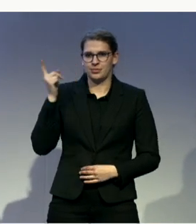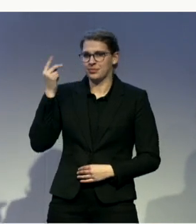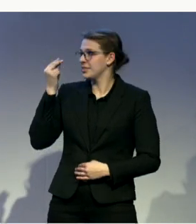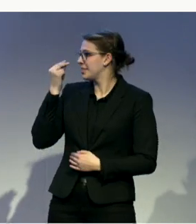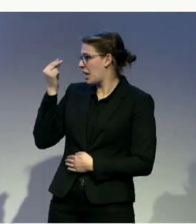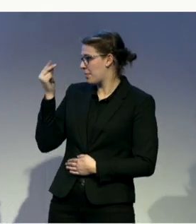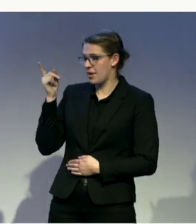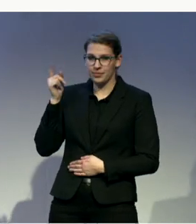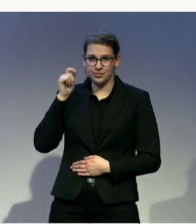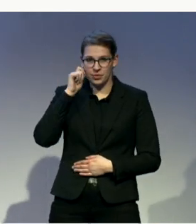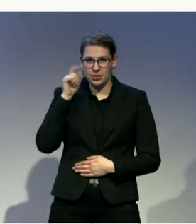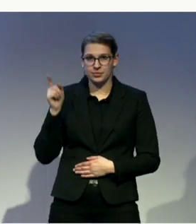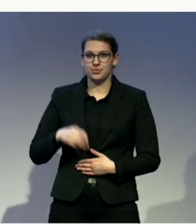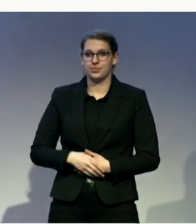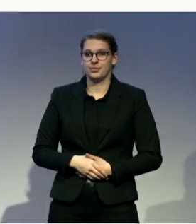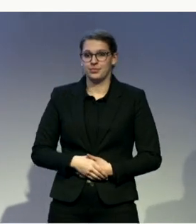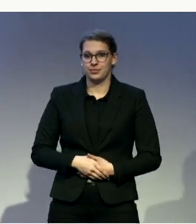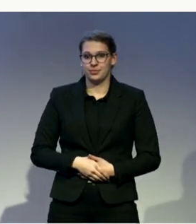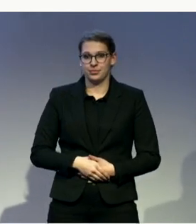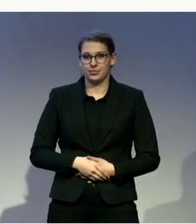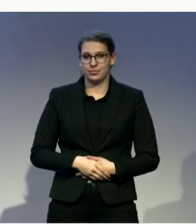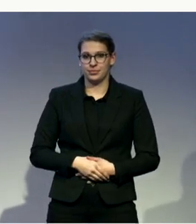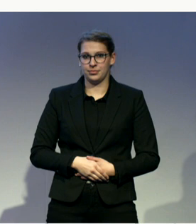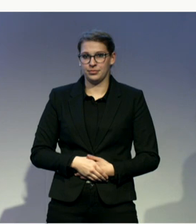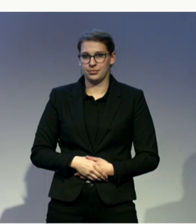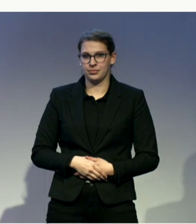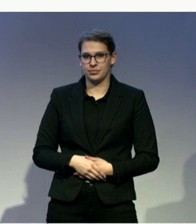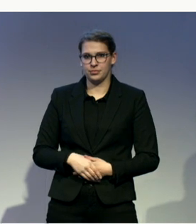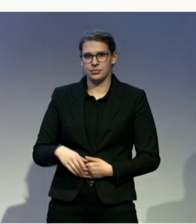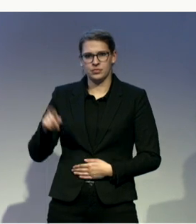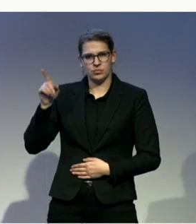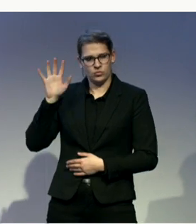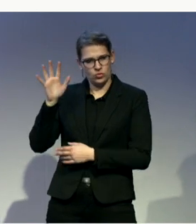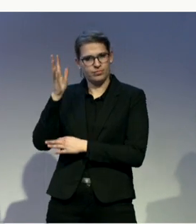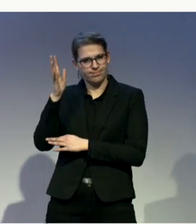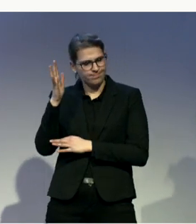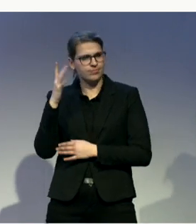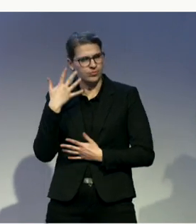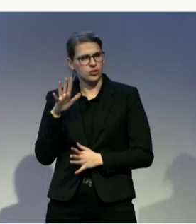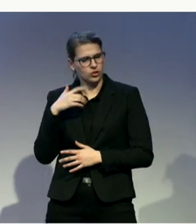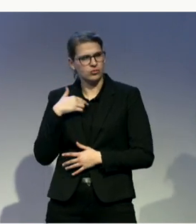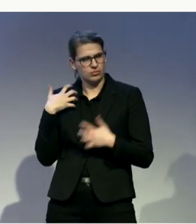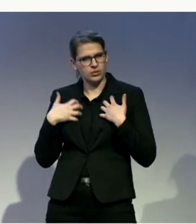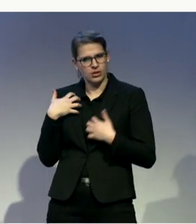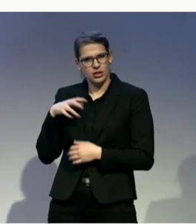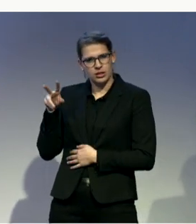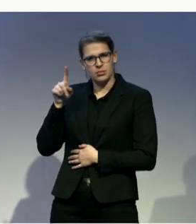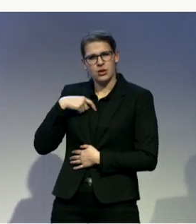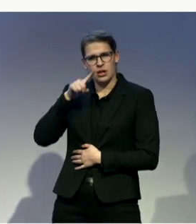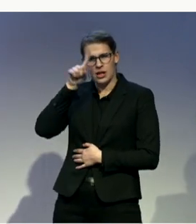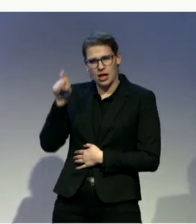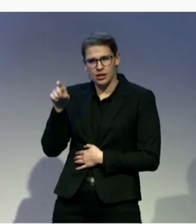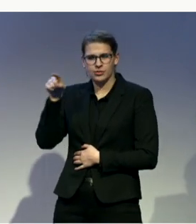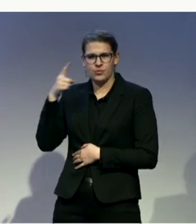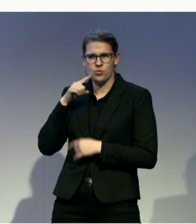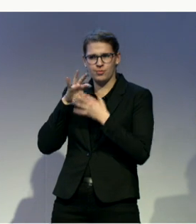It was very interesting to listen to your example, but I have a question regarding the school and the